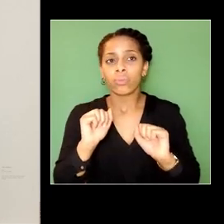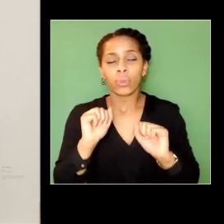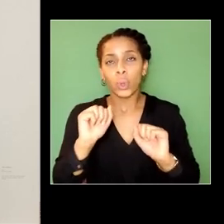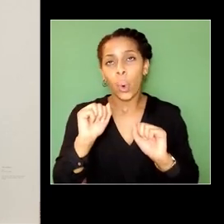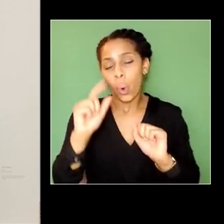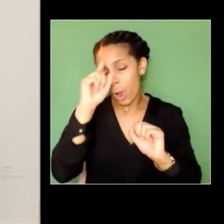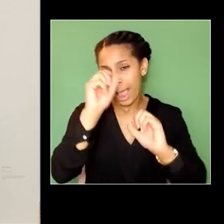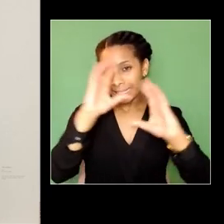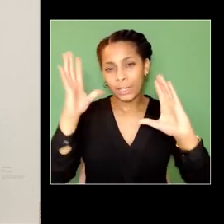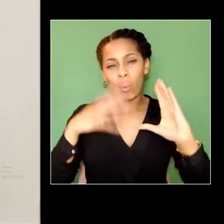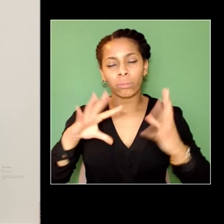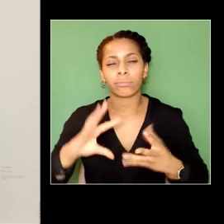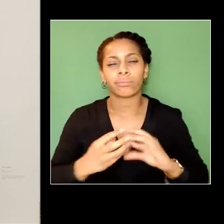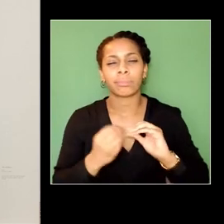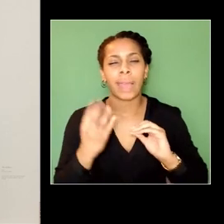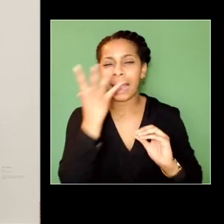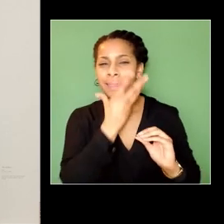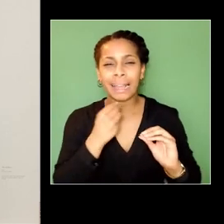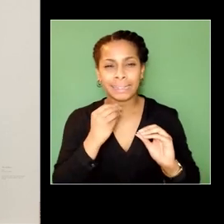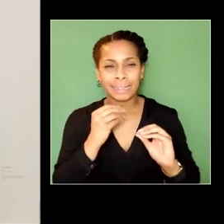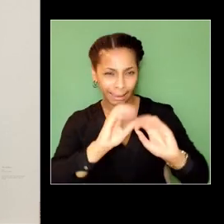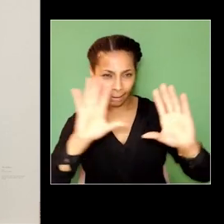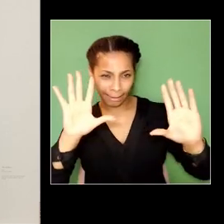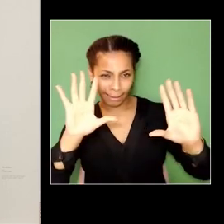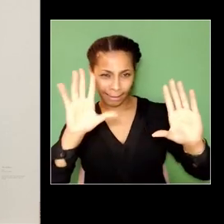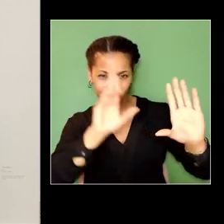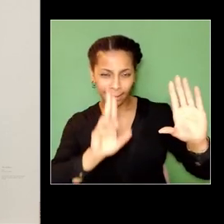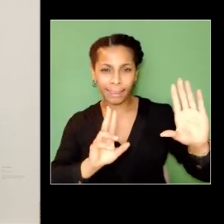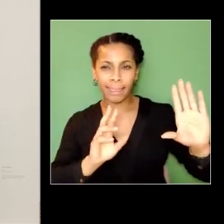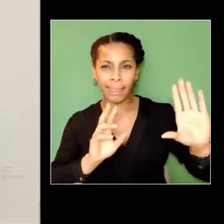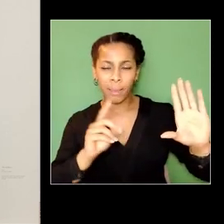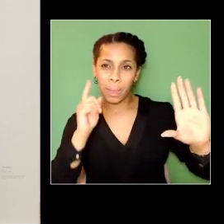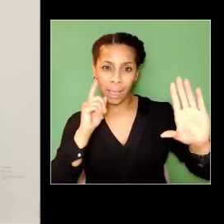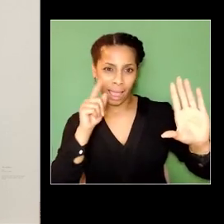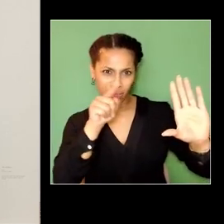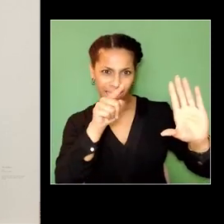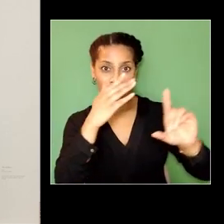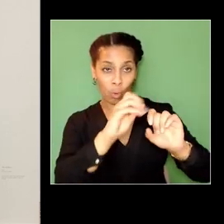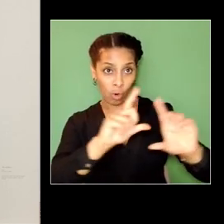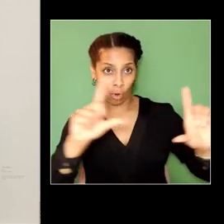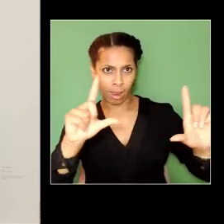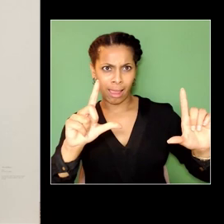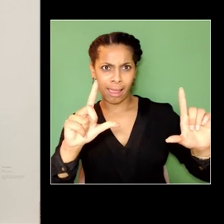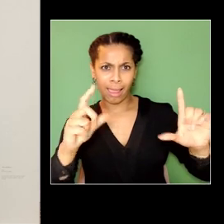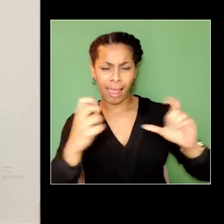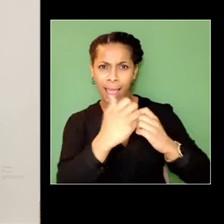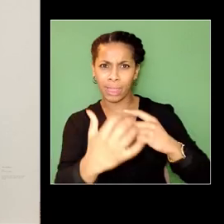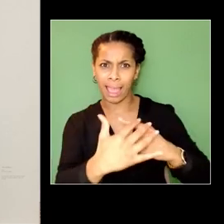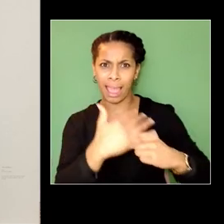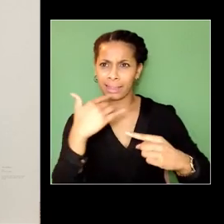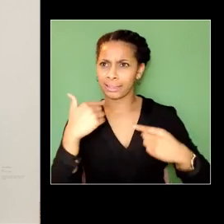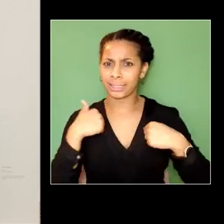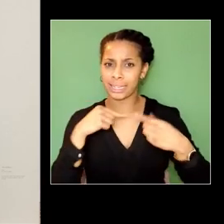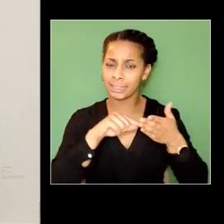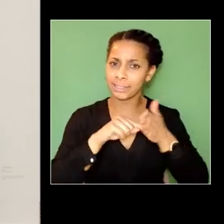have informed the way in which you think about the work does from the space of